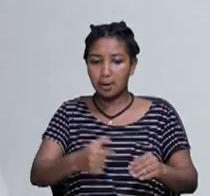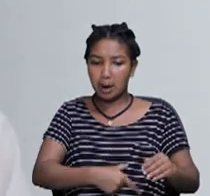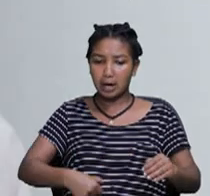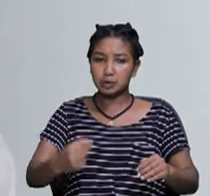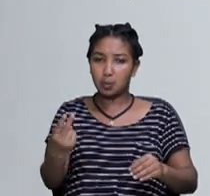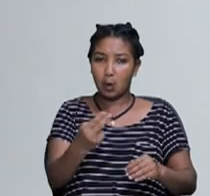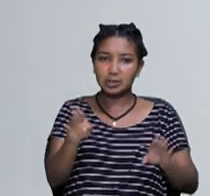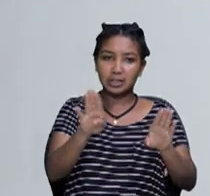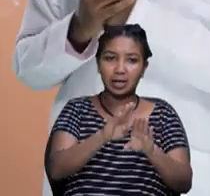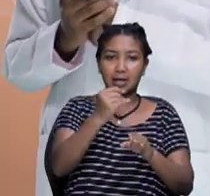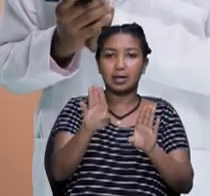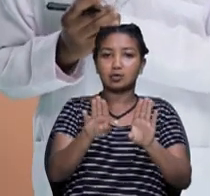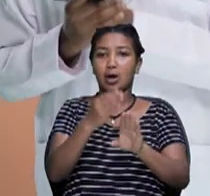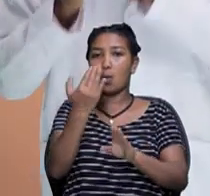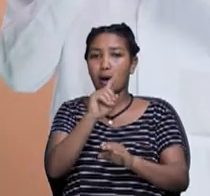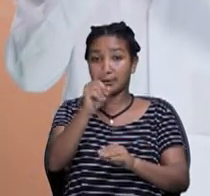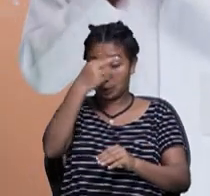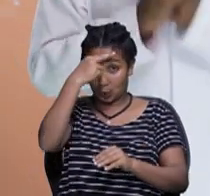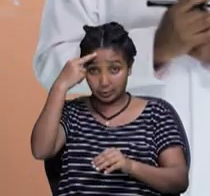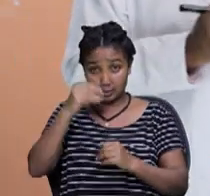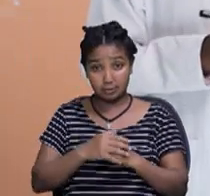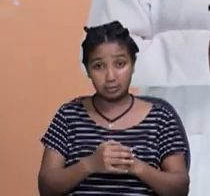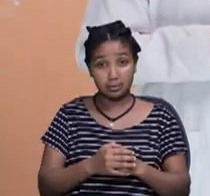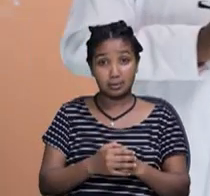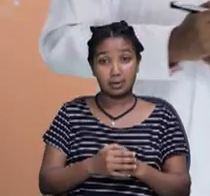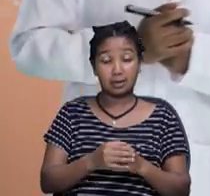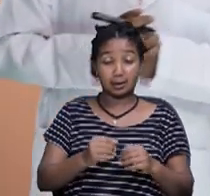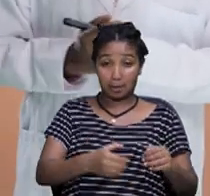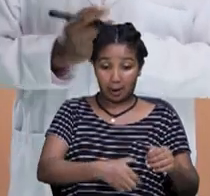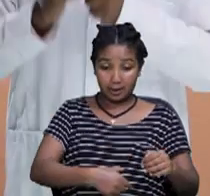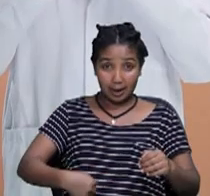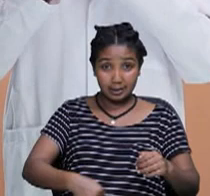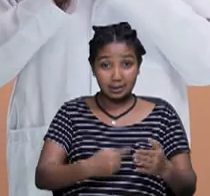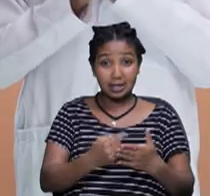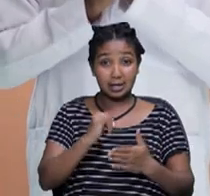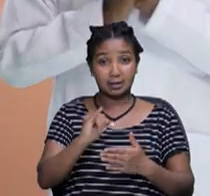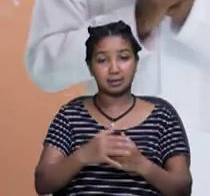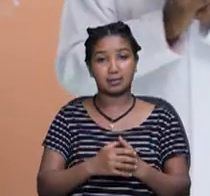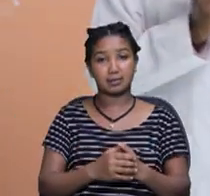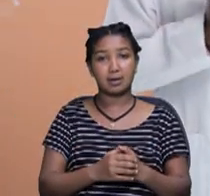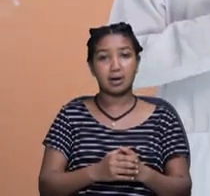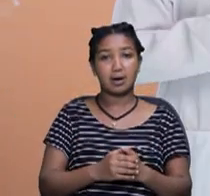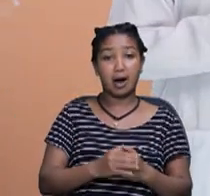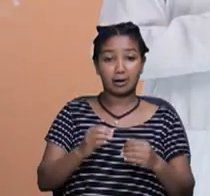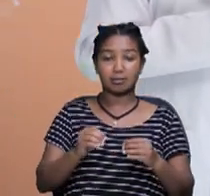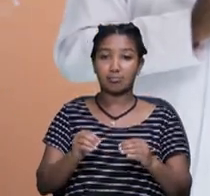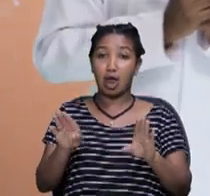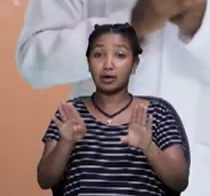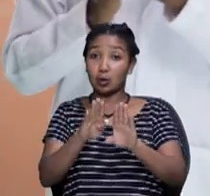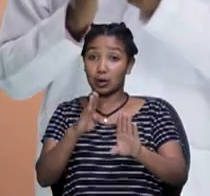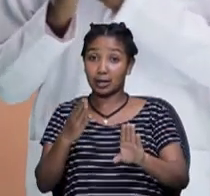an exocrine and endocrine glands? Because in the pancreas there is an exocrine